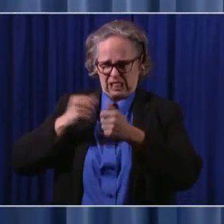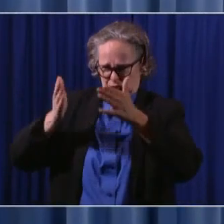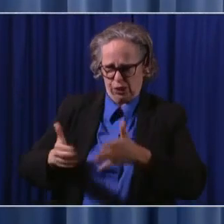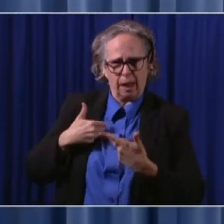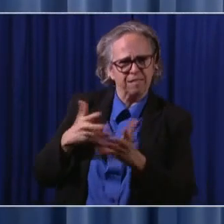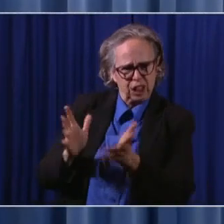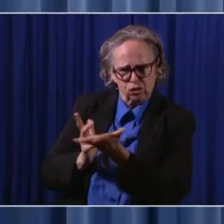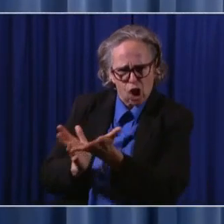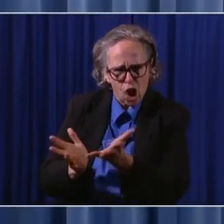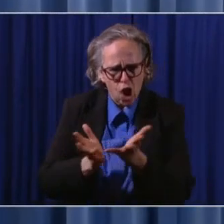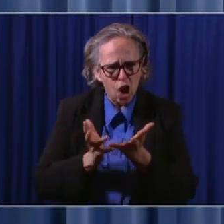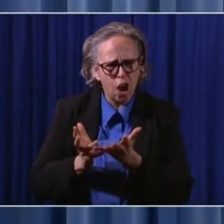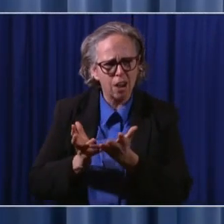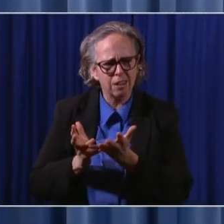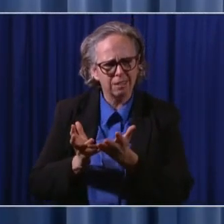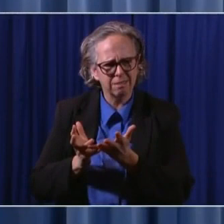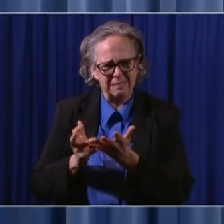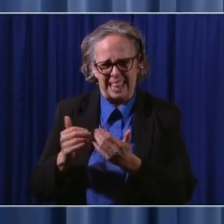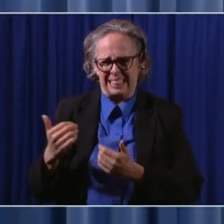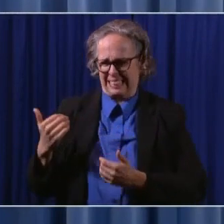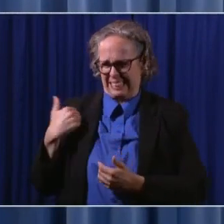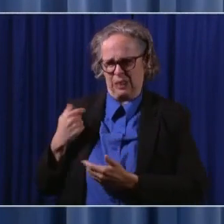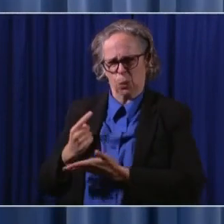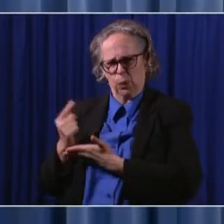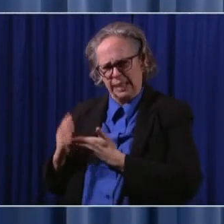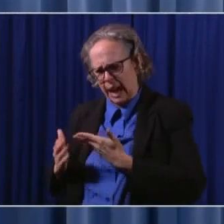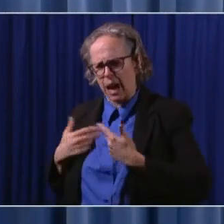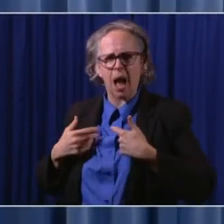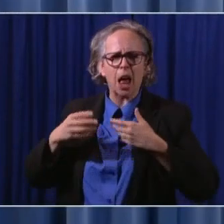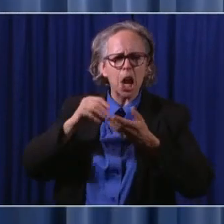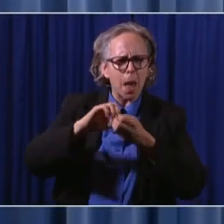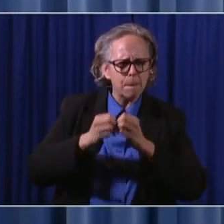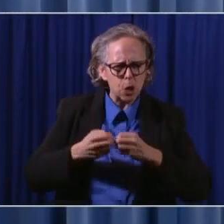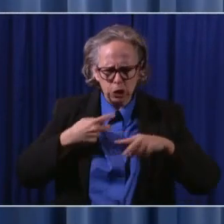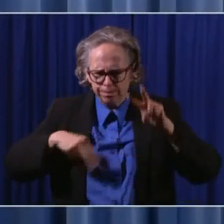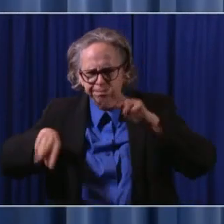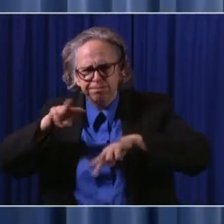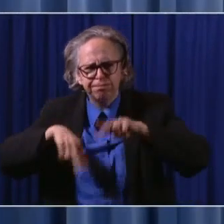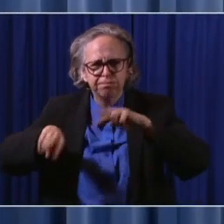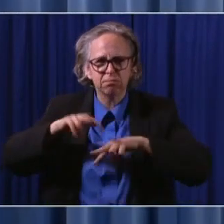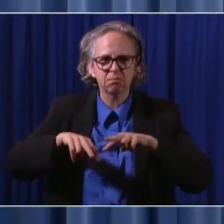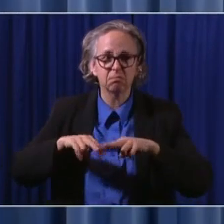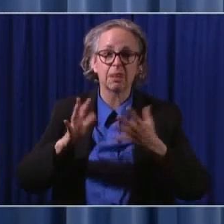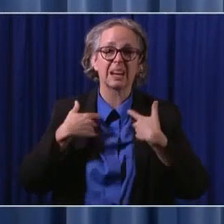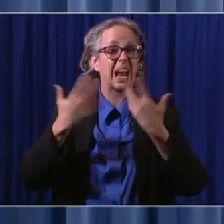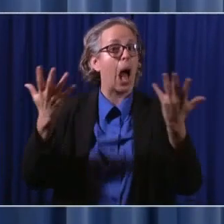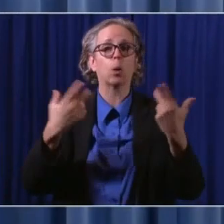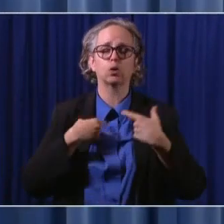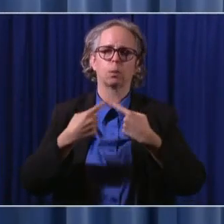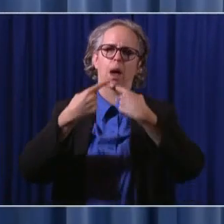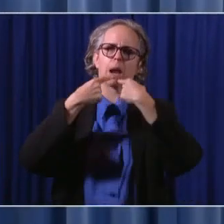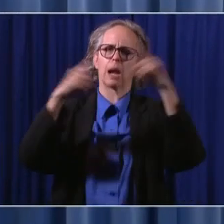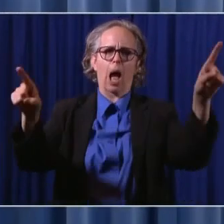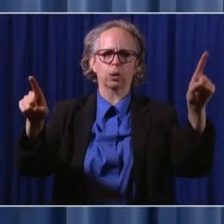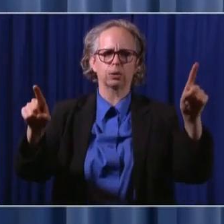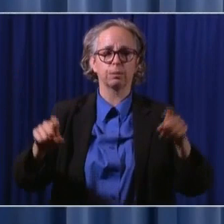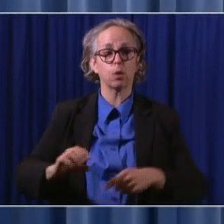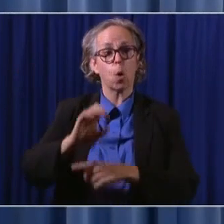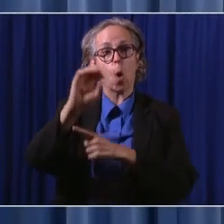at some of this data, I am announcing that the Ohio Department of Health will be issuing an